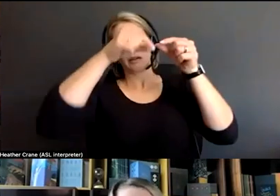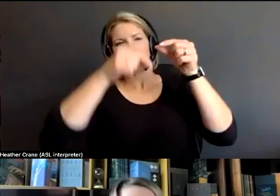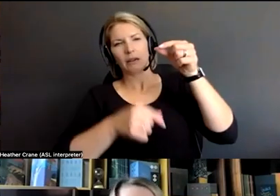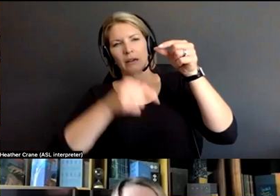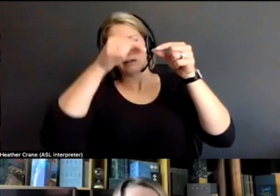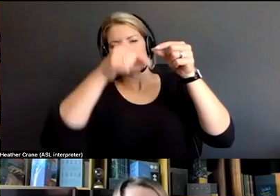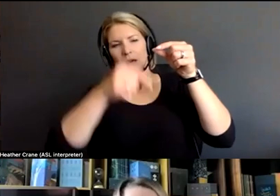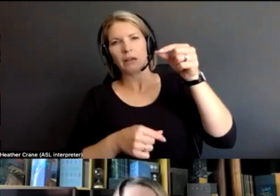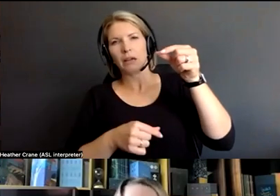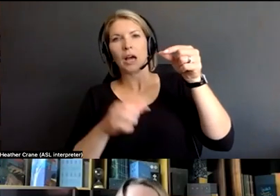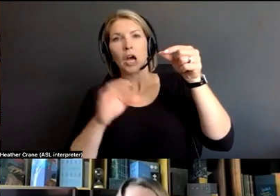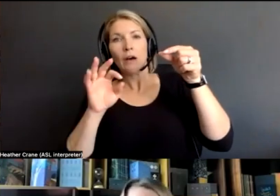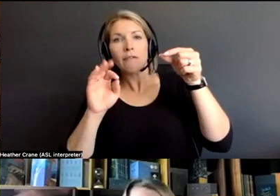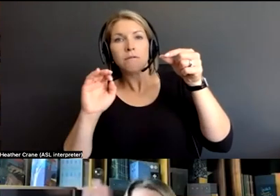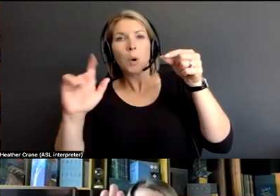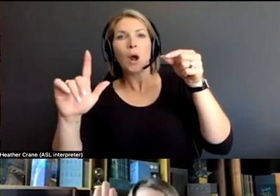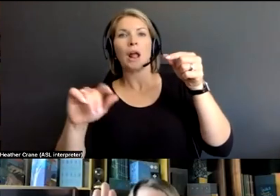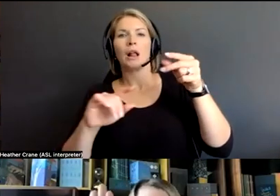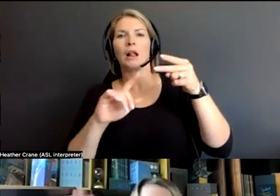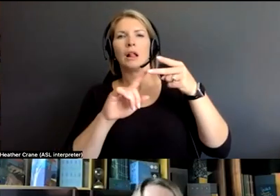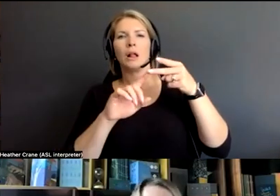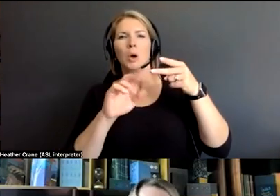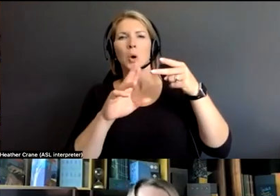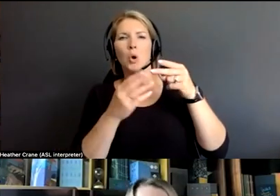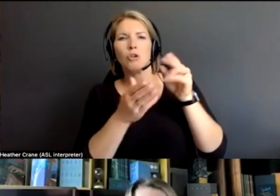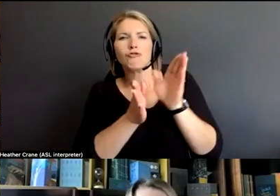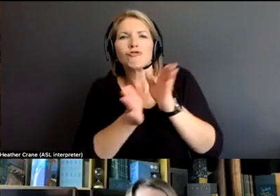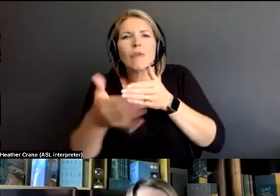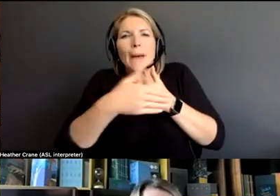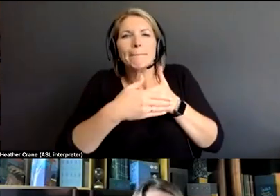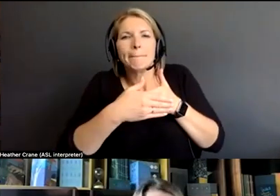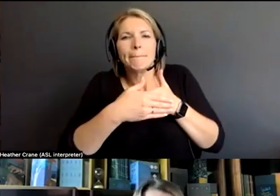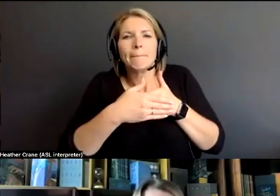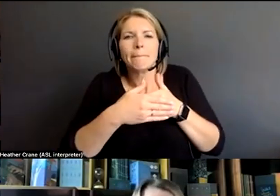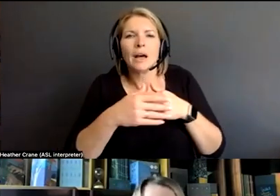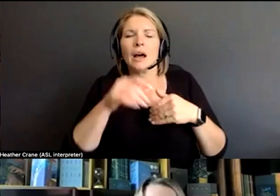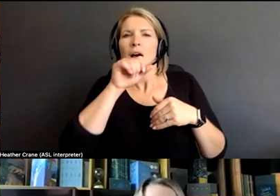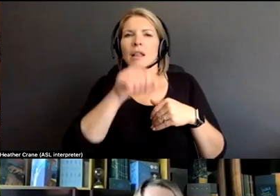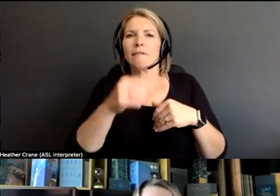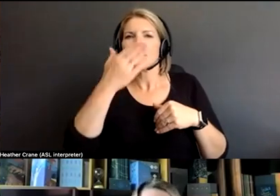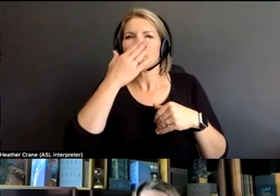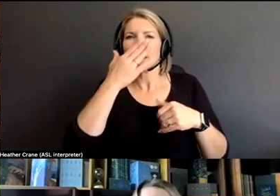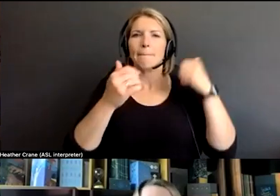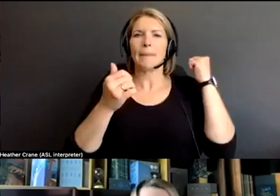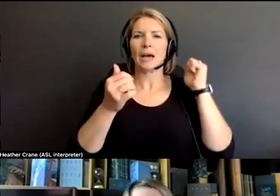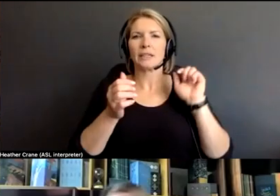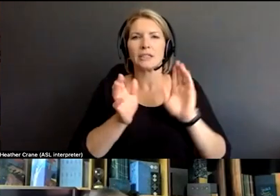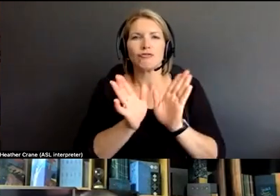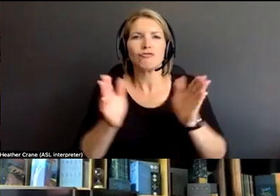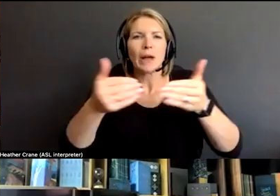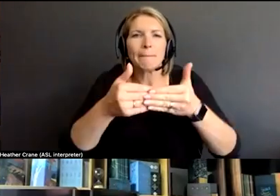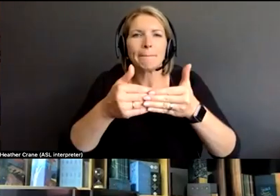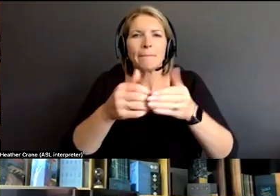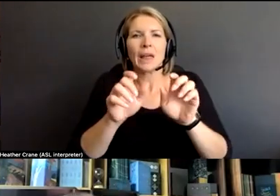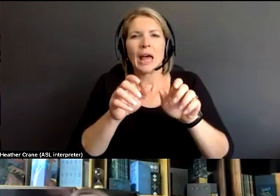or a little icon or have something wrapping around. I love it when things from the front and back cover wrap around so that you have to pull it out and look